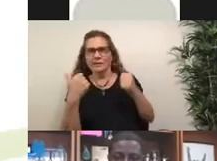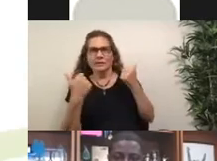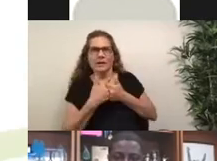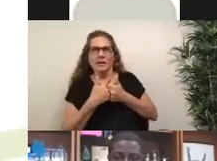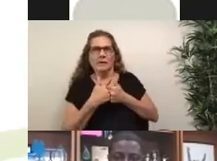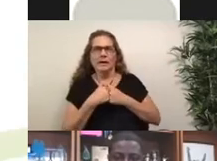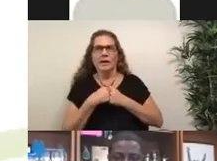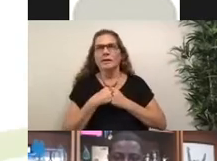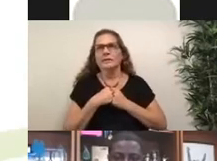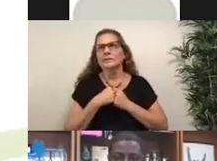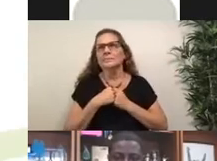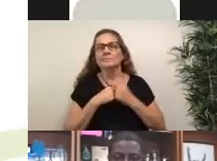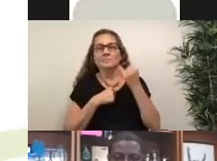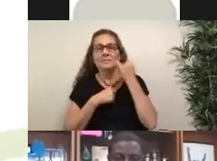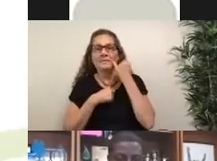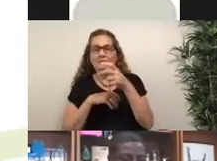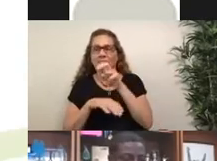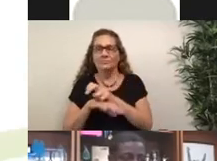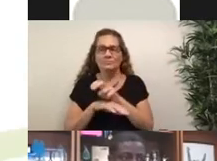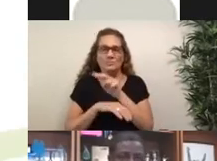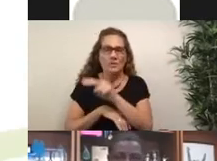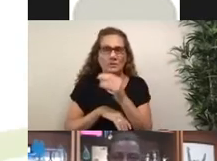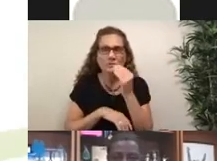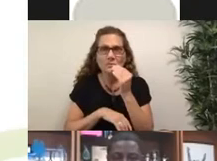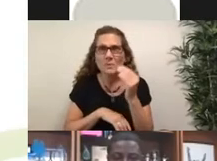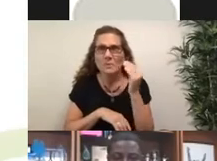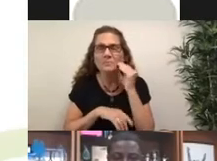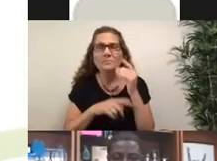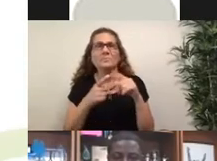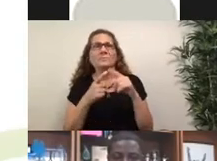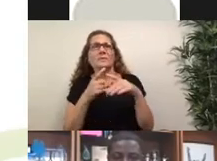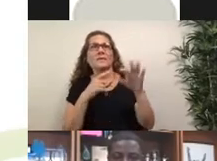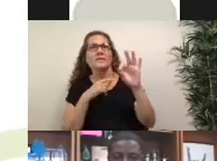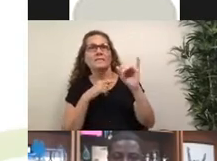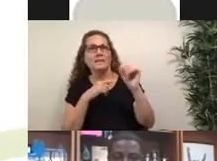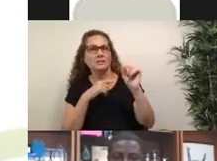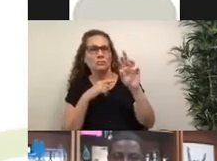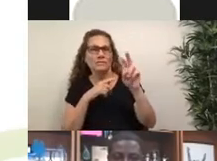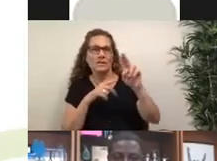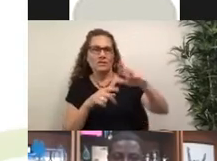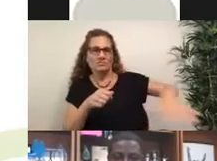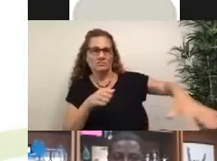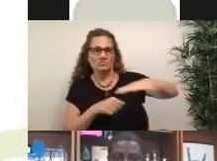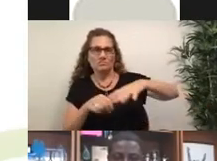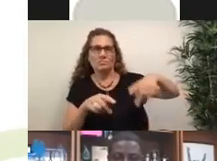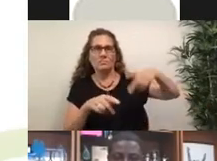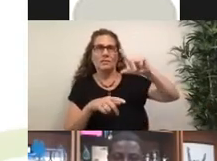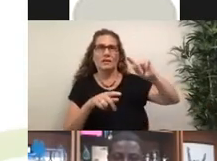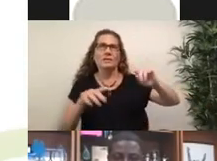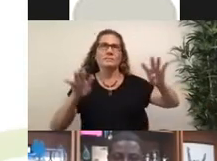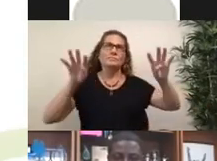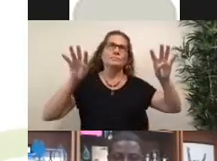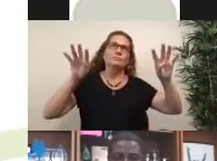home, please do so safely and responsibly. Mask use often makes sense even if you